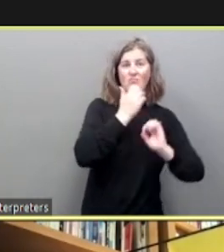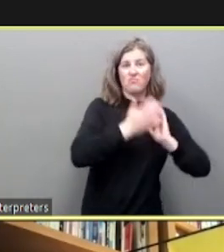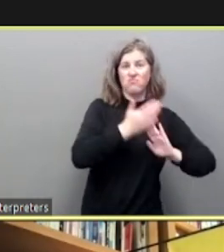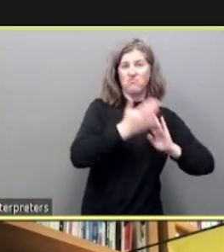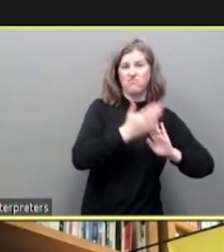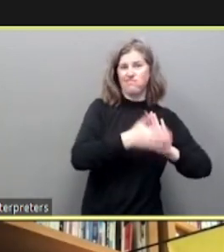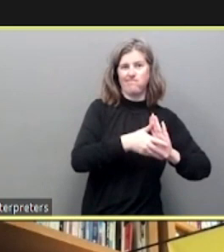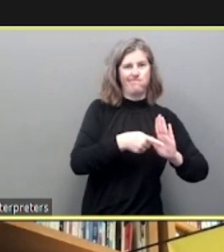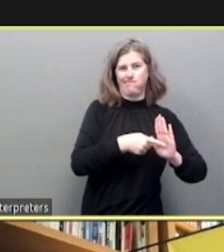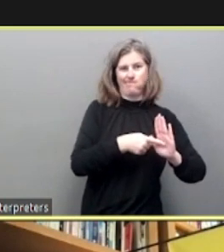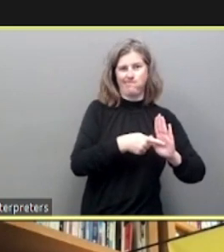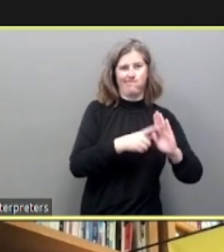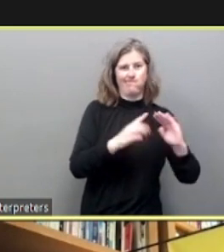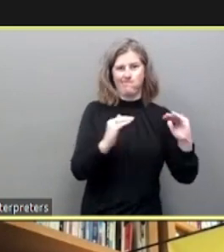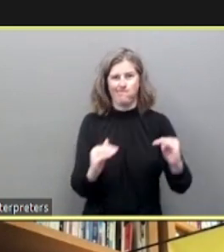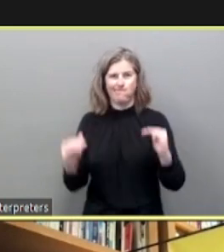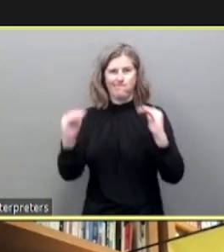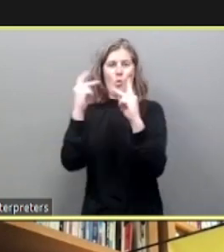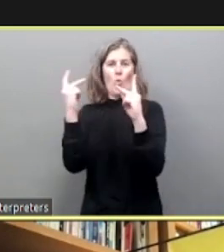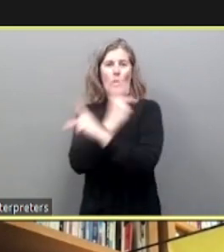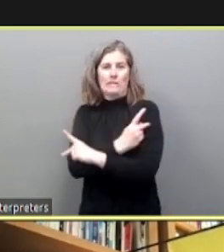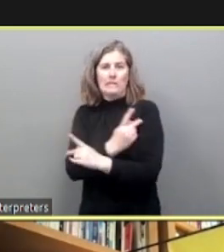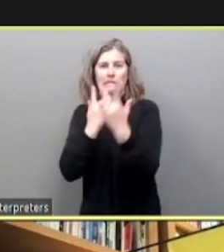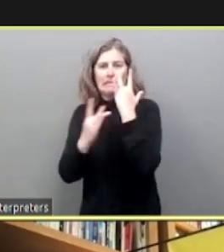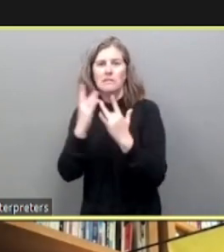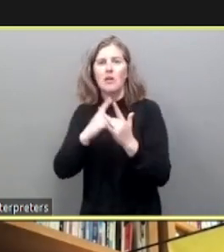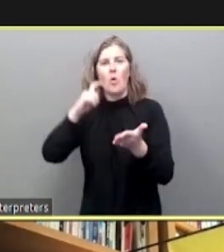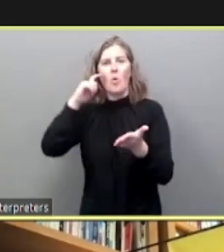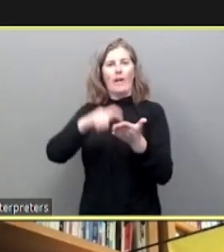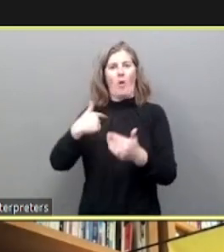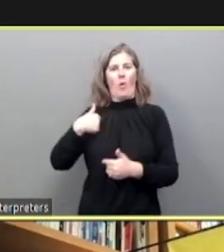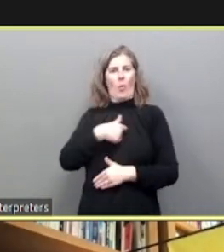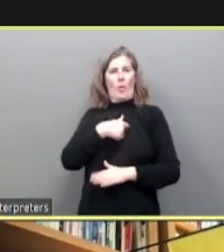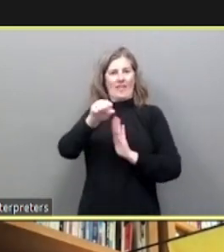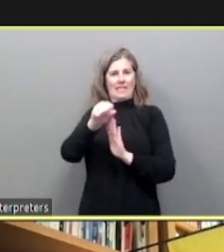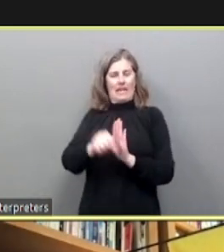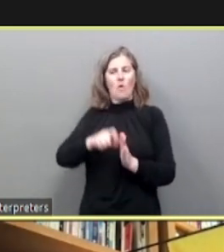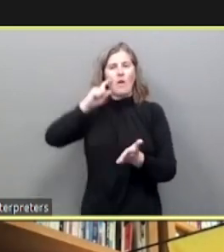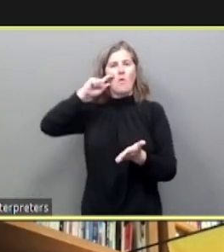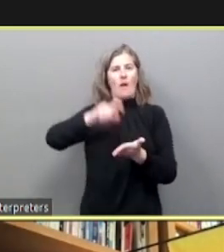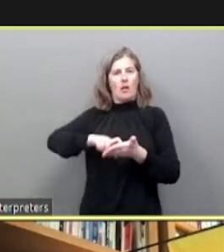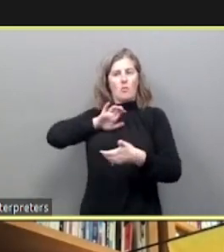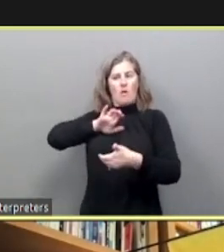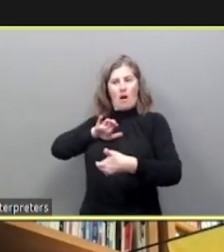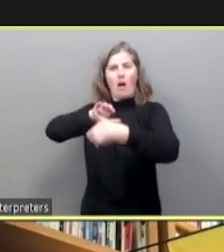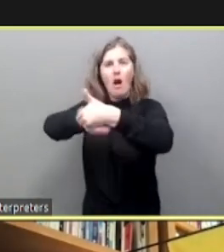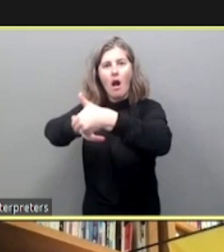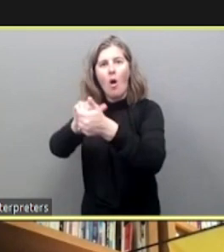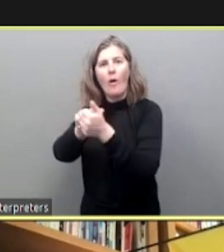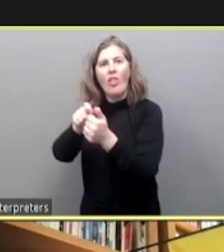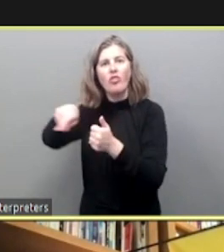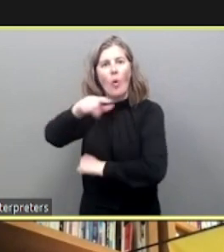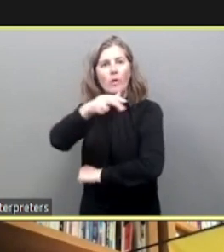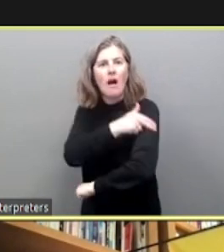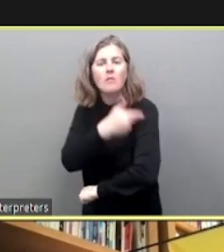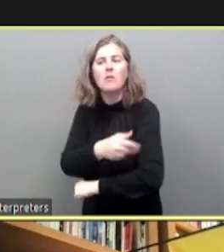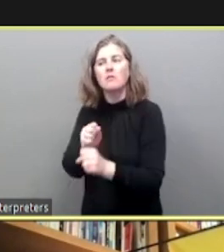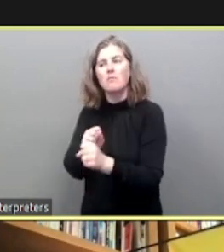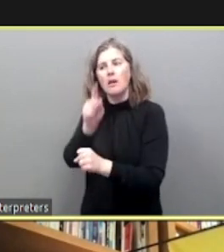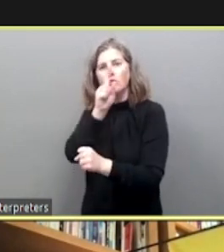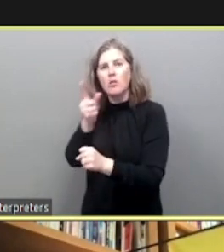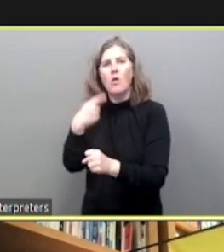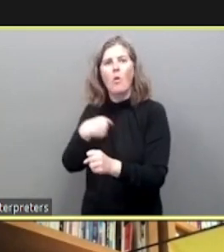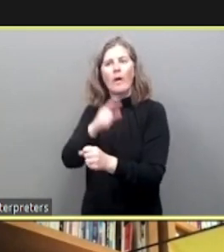hospital facilities. So it's a recognition on the part of the state to sort of partner with the facilities to make sure that we